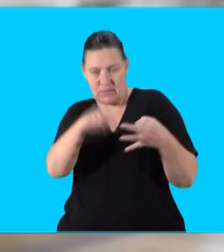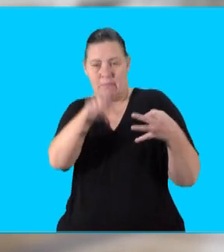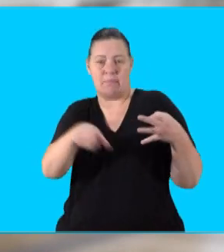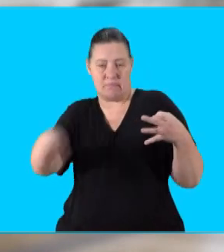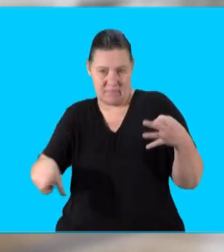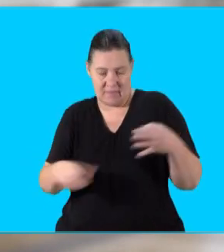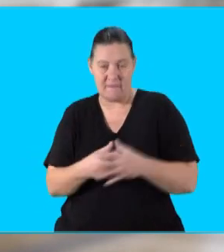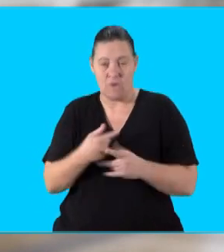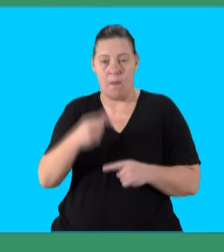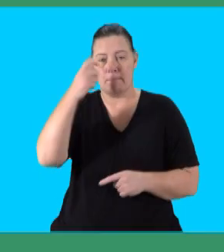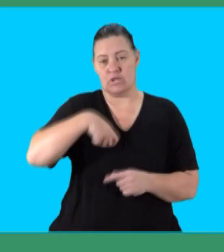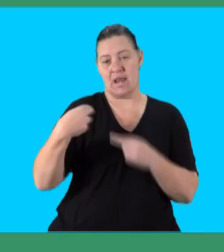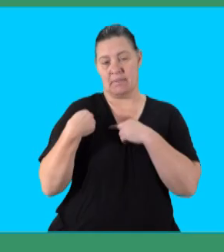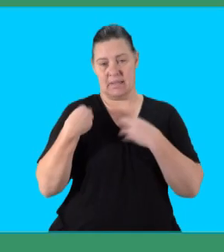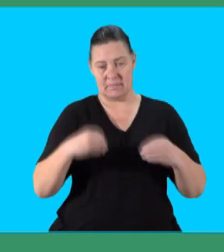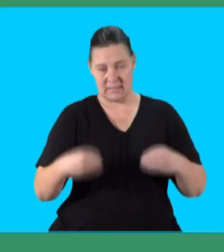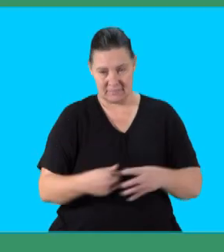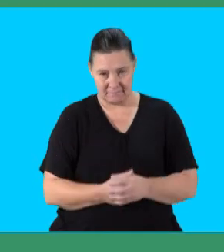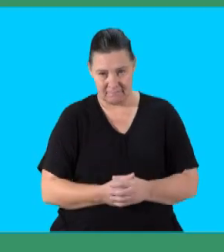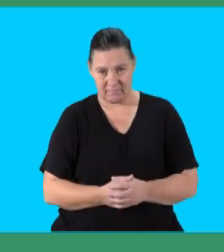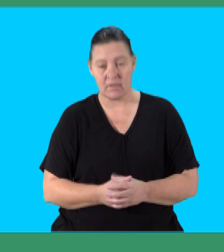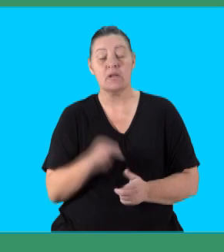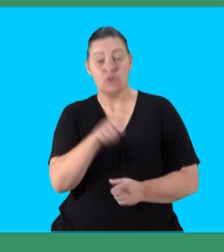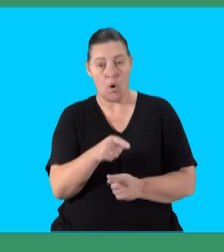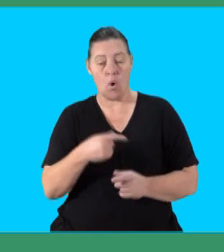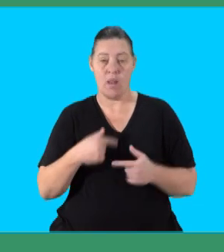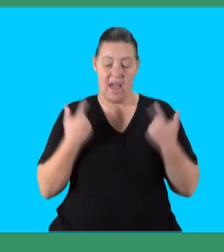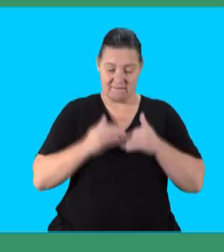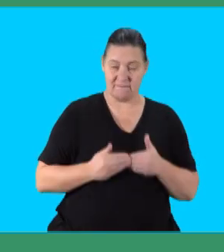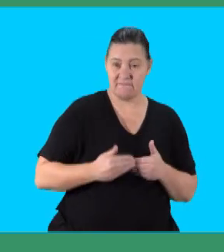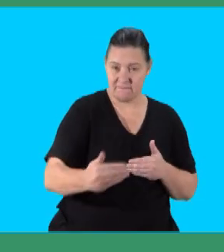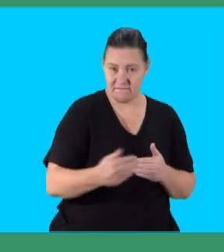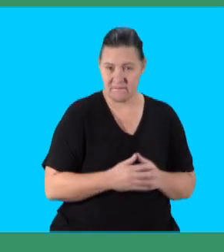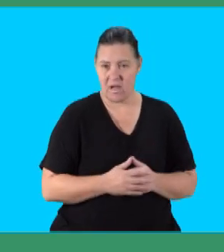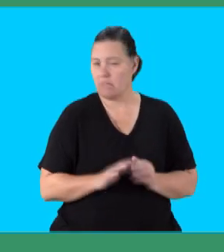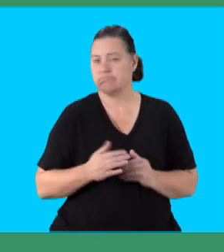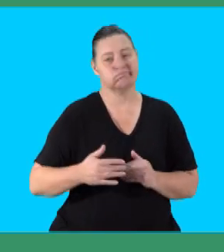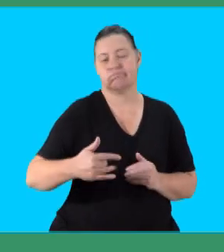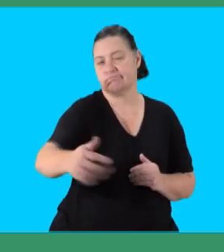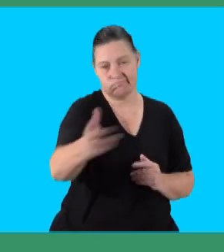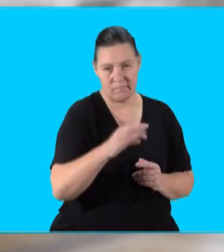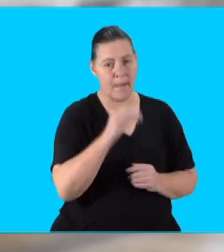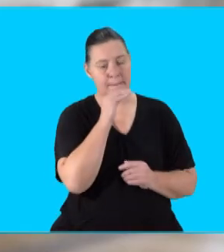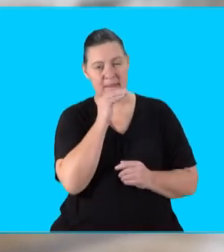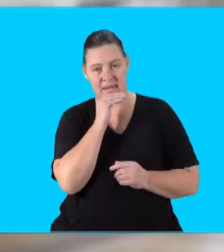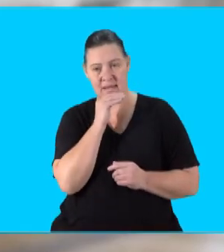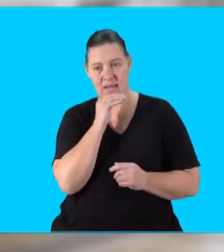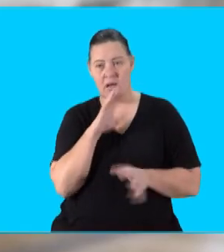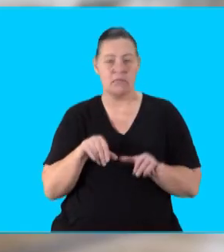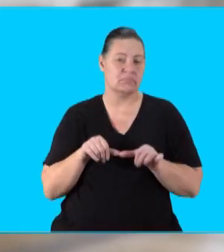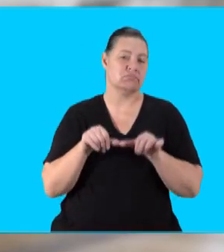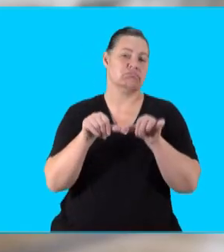liability company. The lifespan of a personal liability company is perpetual, so meaning the continuity